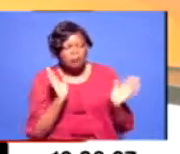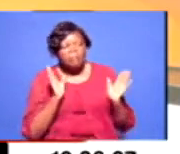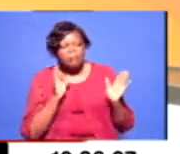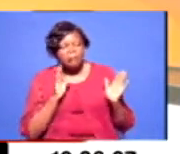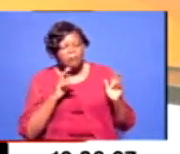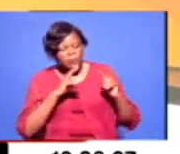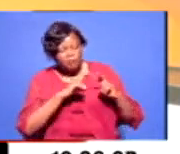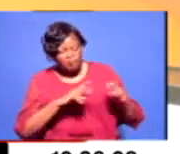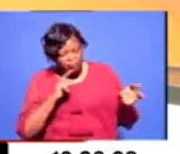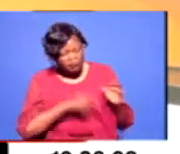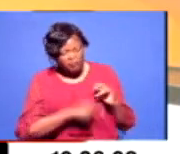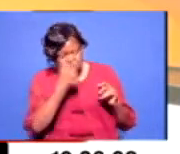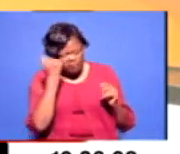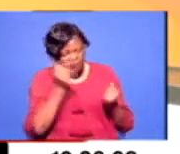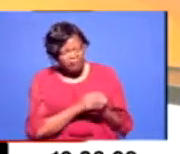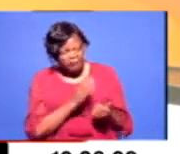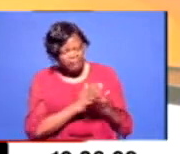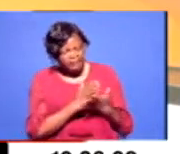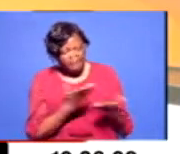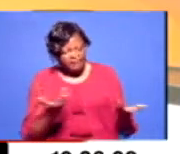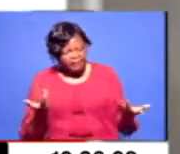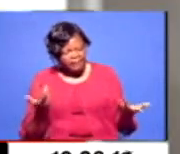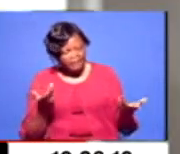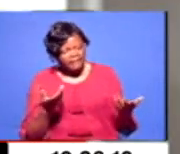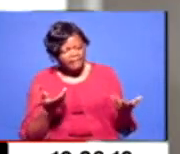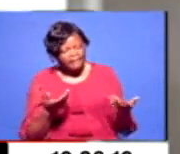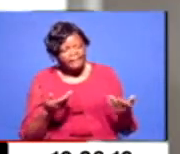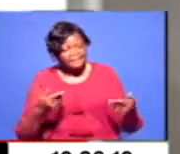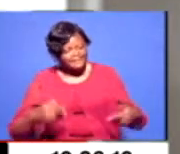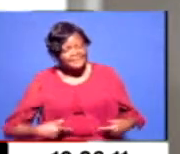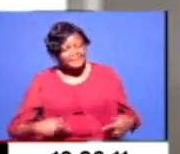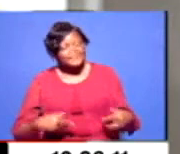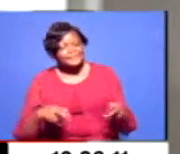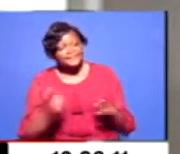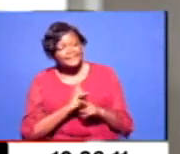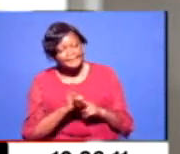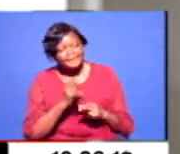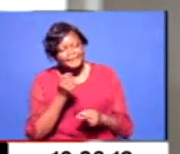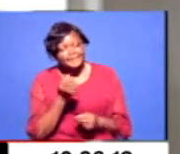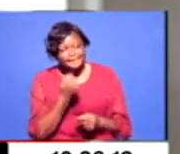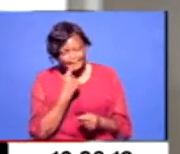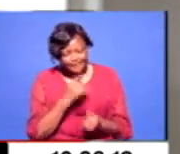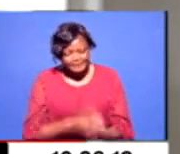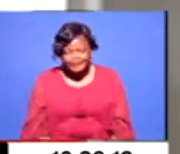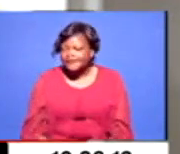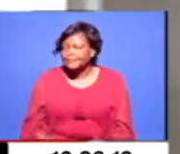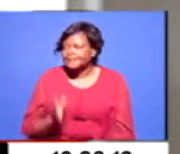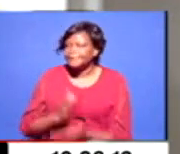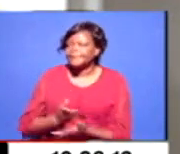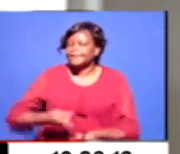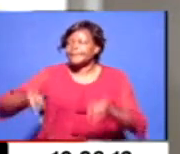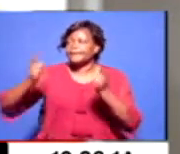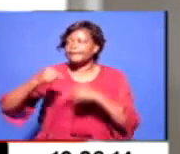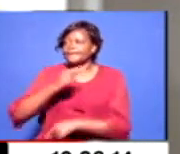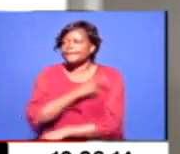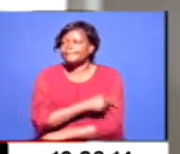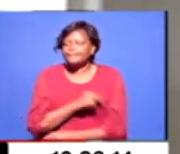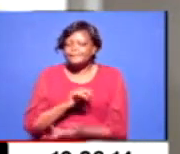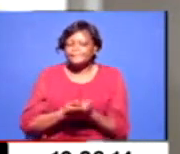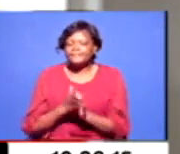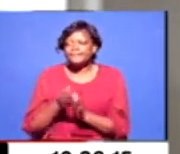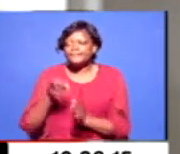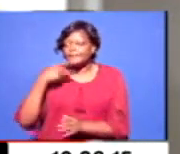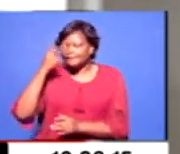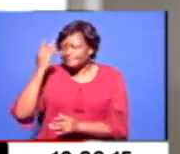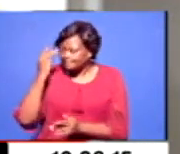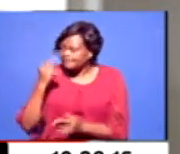Yes. Because they are using. Mm-hmm. Yes. Yes, they are using. They come to the hospital, even without the knowledge of the parents. Ah. They'll come, they tell you,